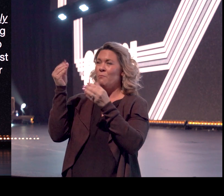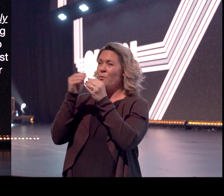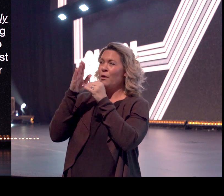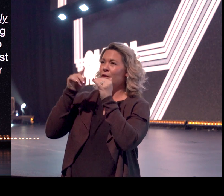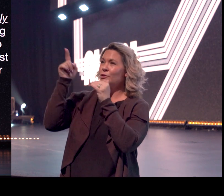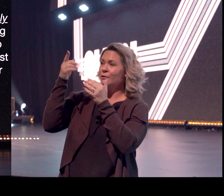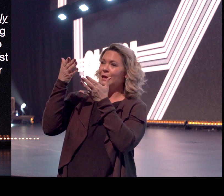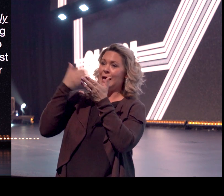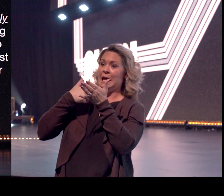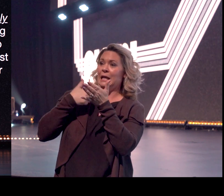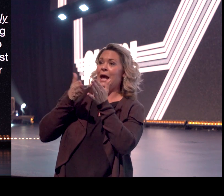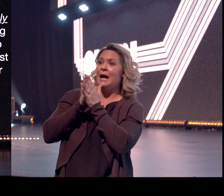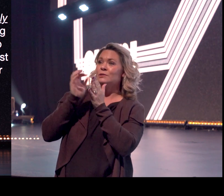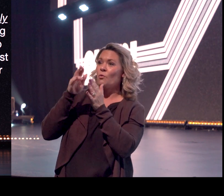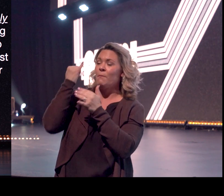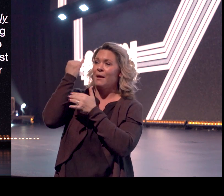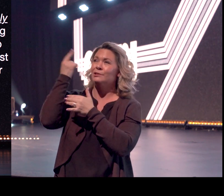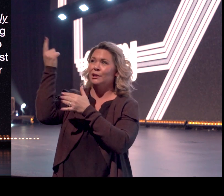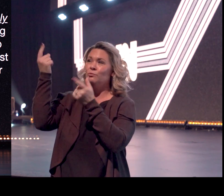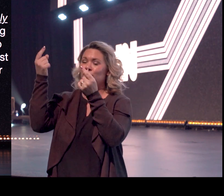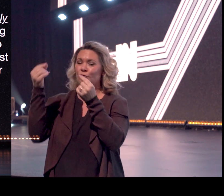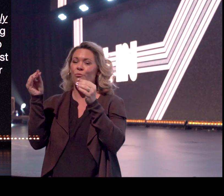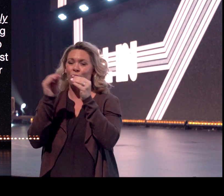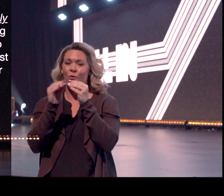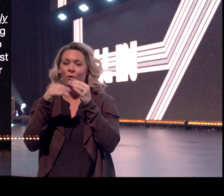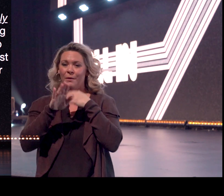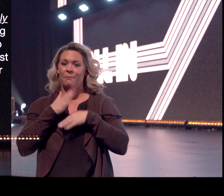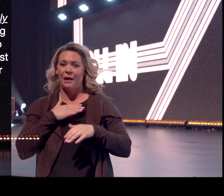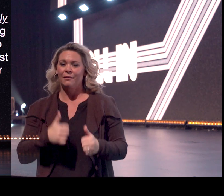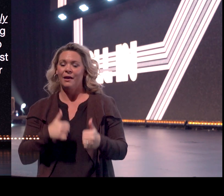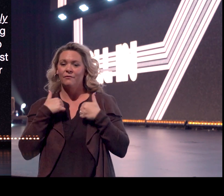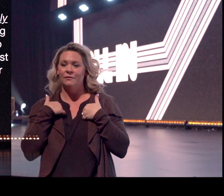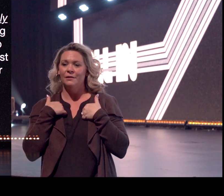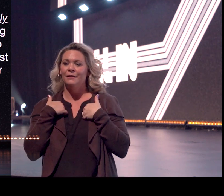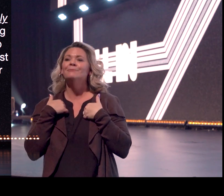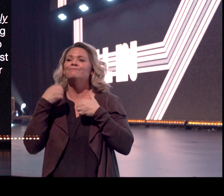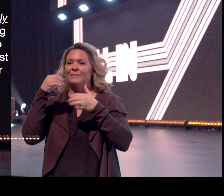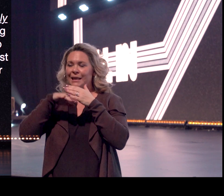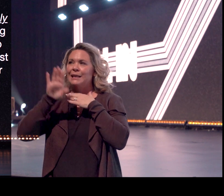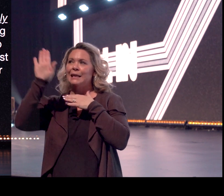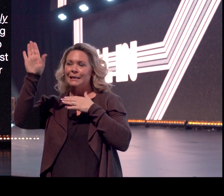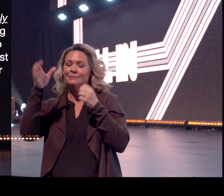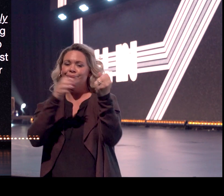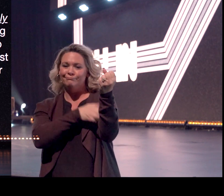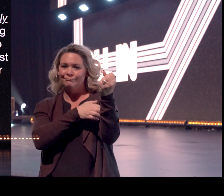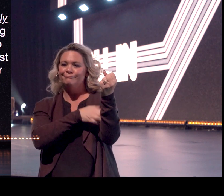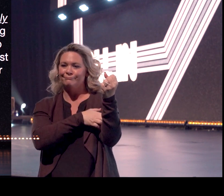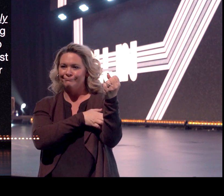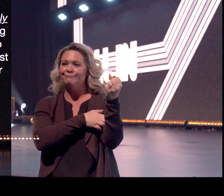ever ask or imagine. Now, how does God do that? Watch this. According to whose power?